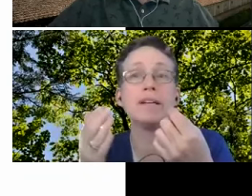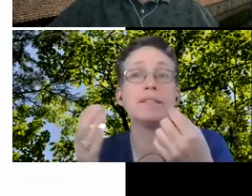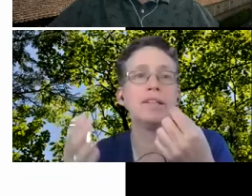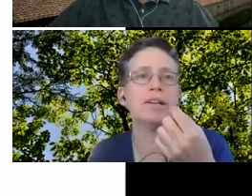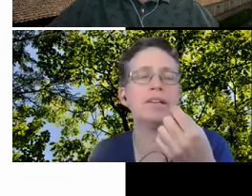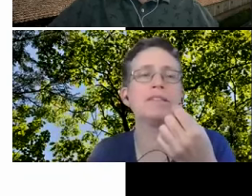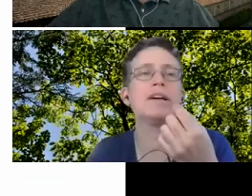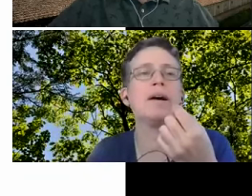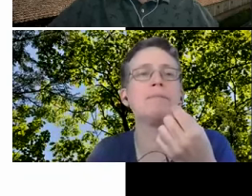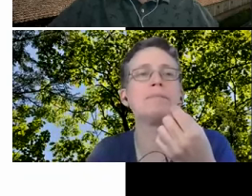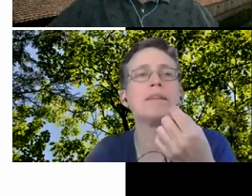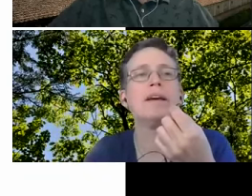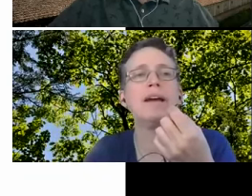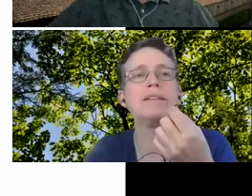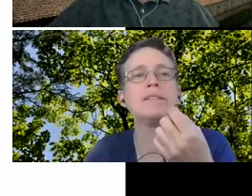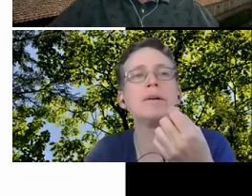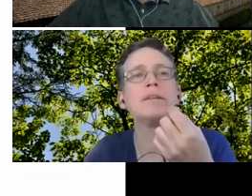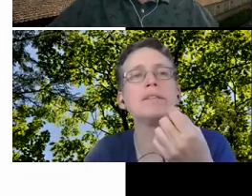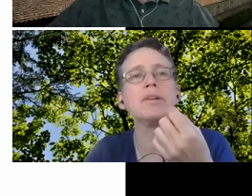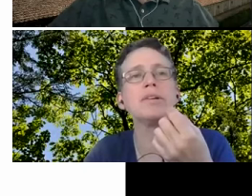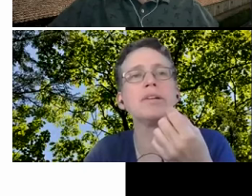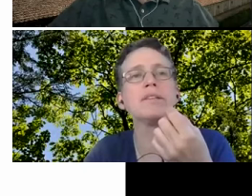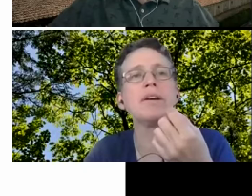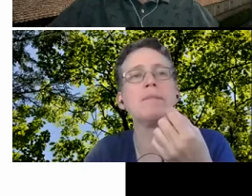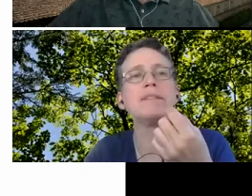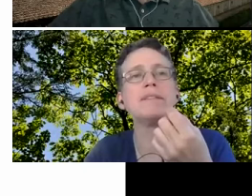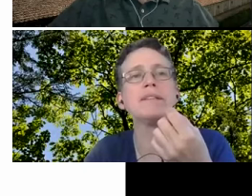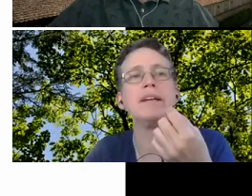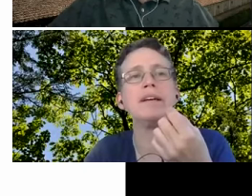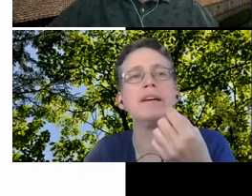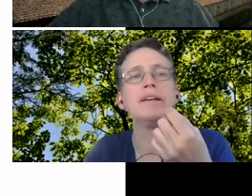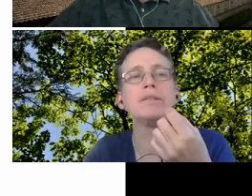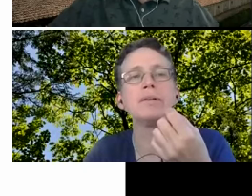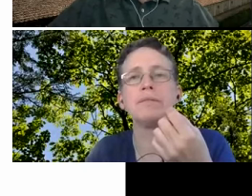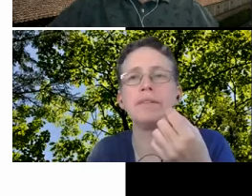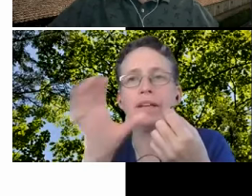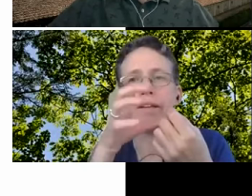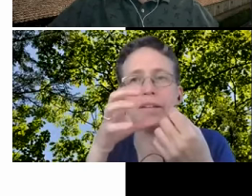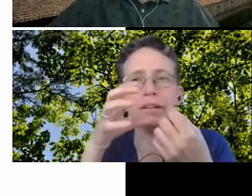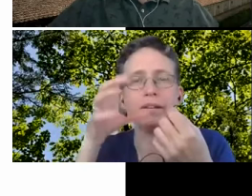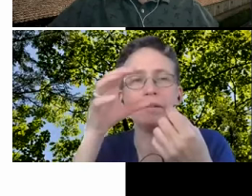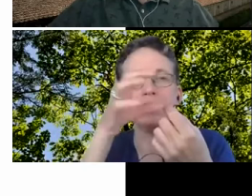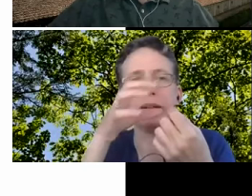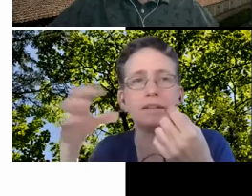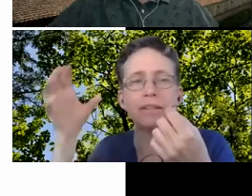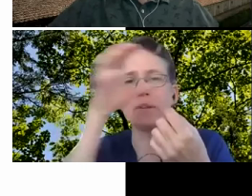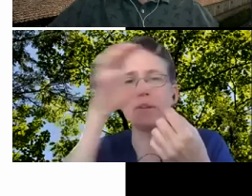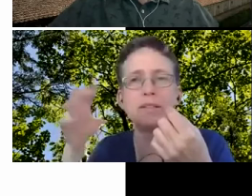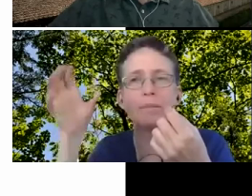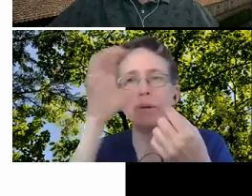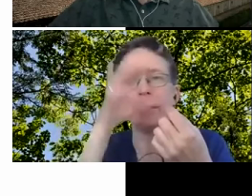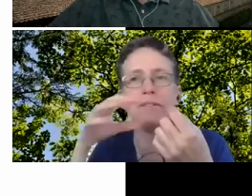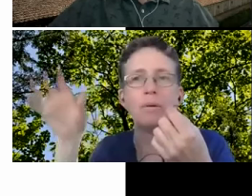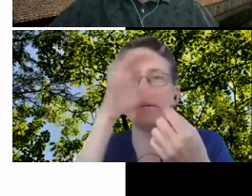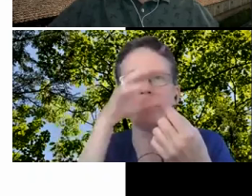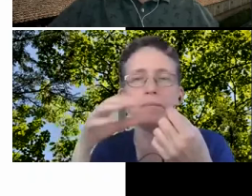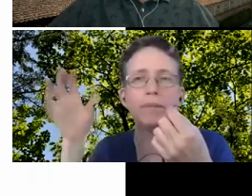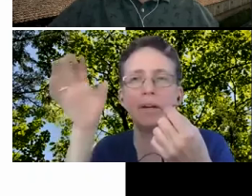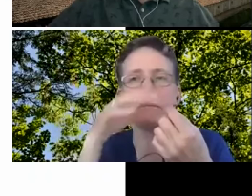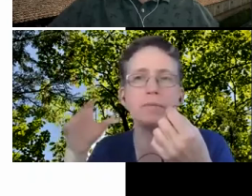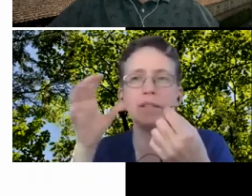about a dozen years. And so the circles are basically sort of the sort of center point of a